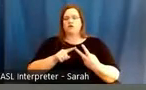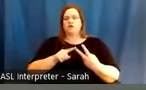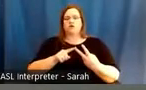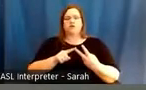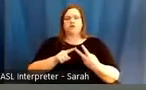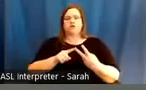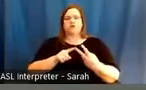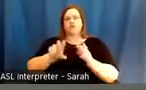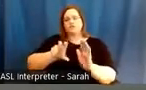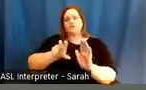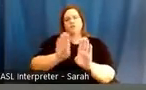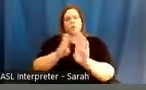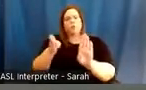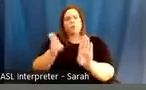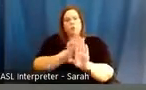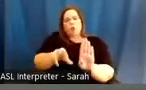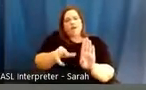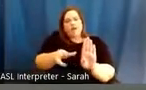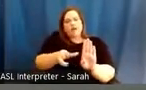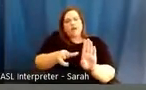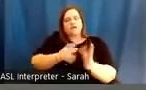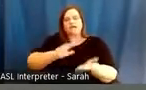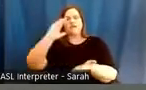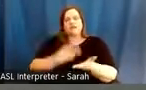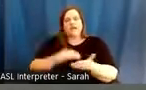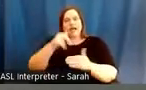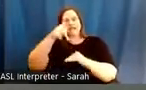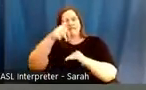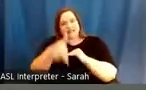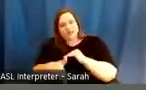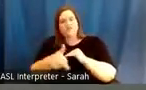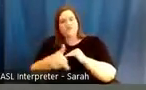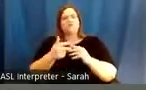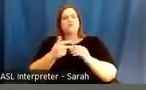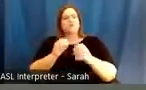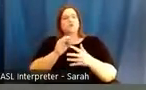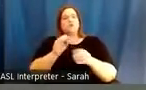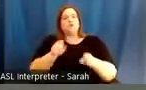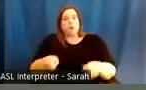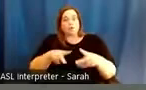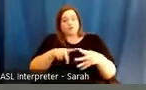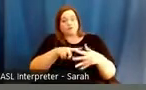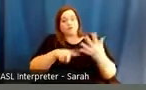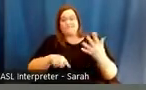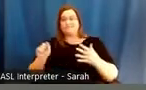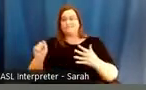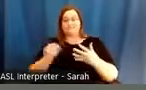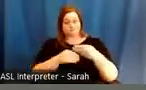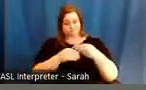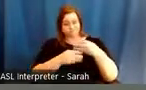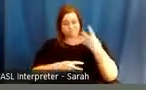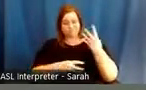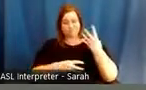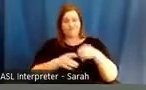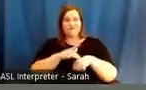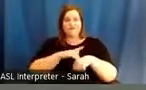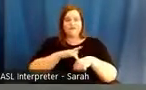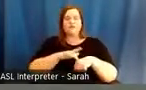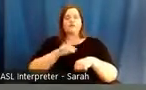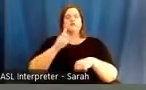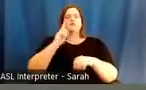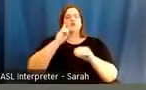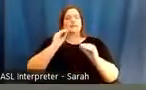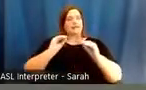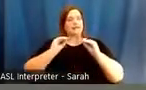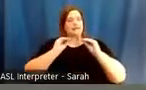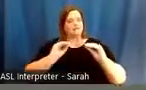handles, you know, less stairs. Like, there's opportunities all over the place. It's just that I think education is required. People